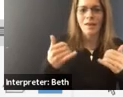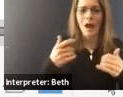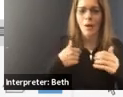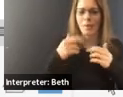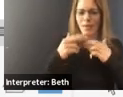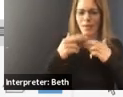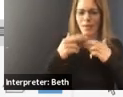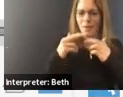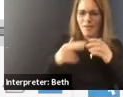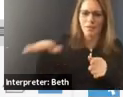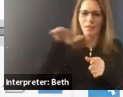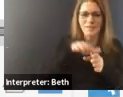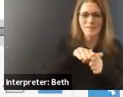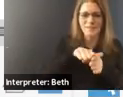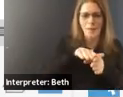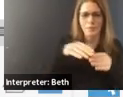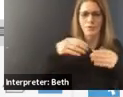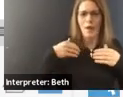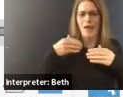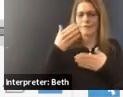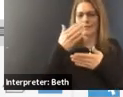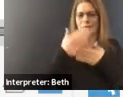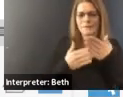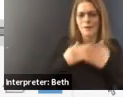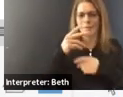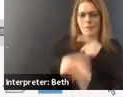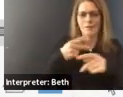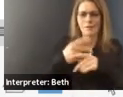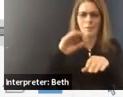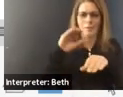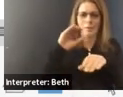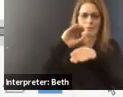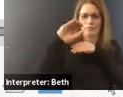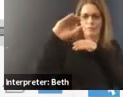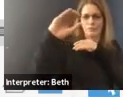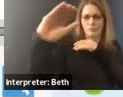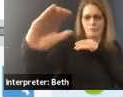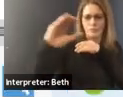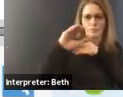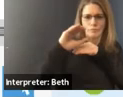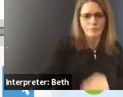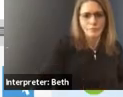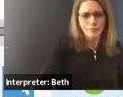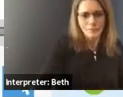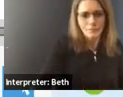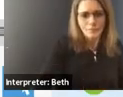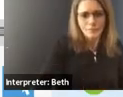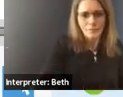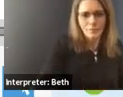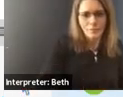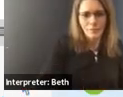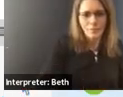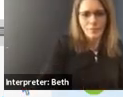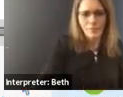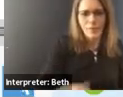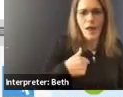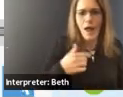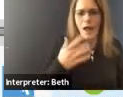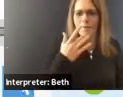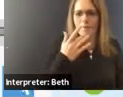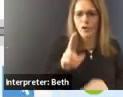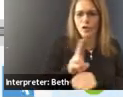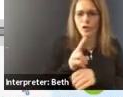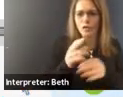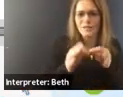I really like to use simple geometry here. So I'll do a sketch on here. We'll look at